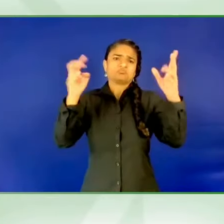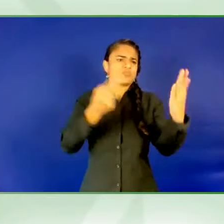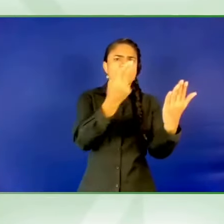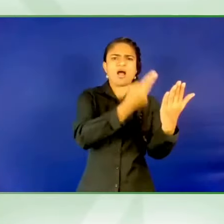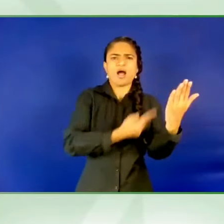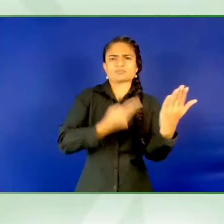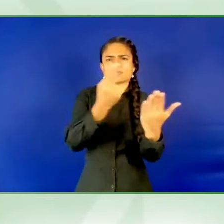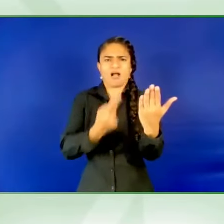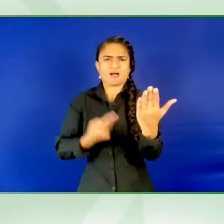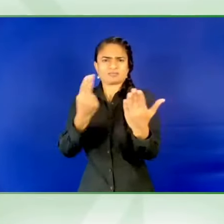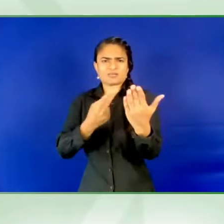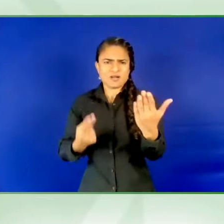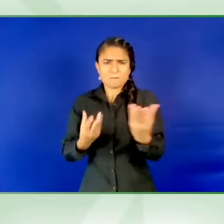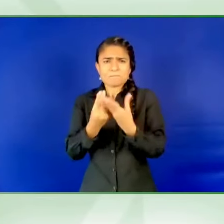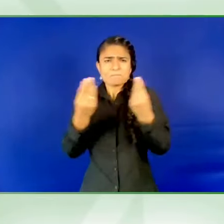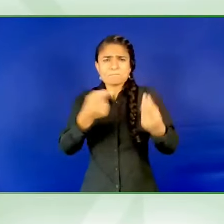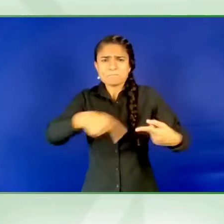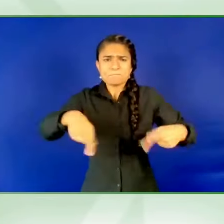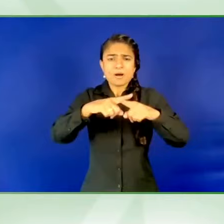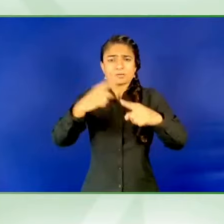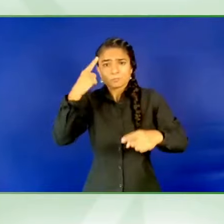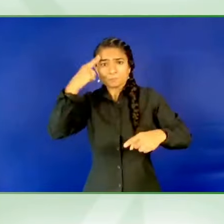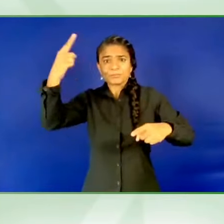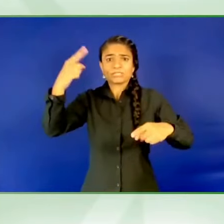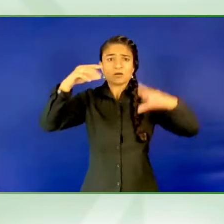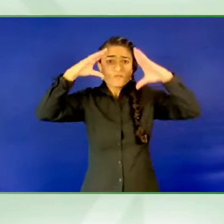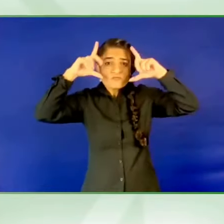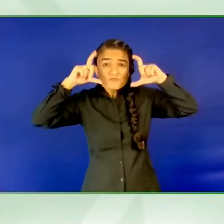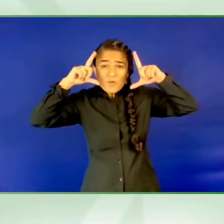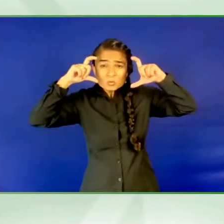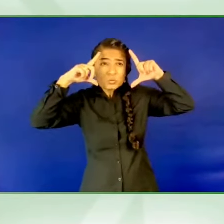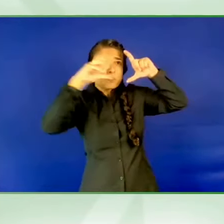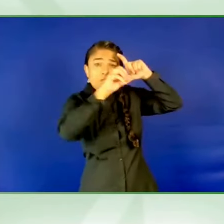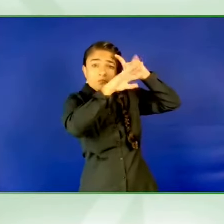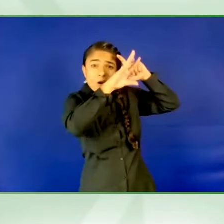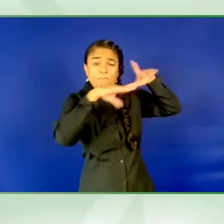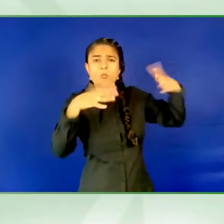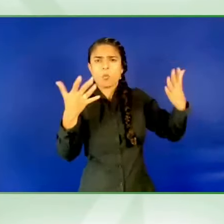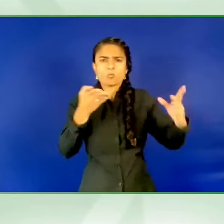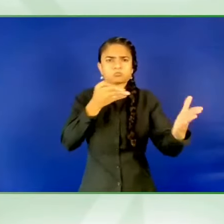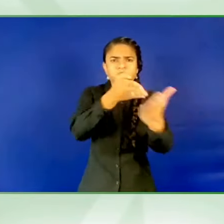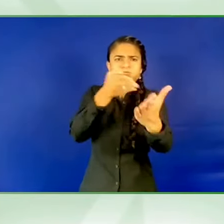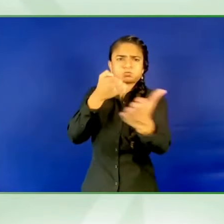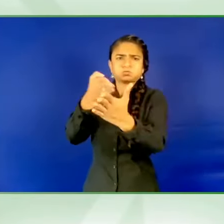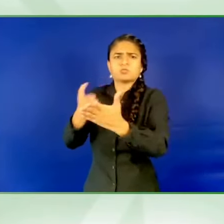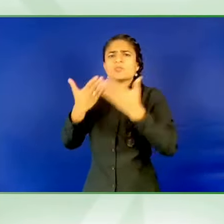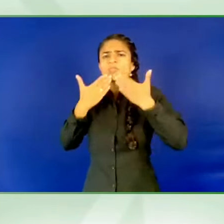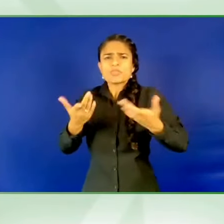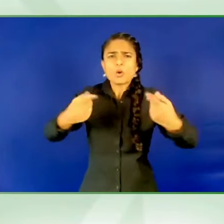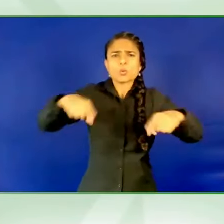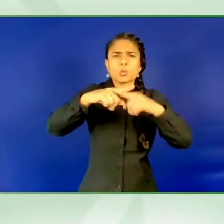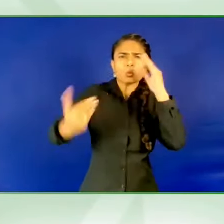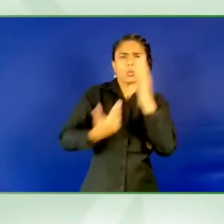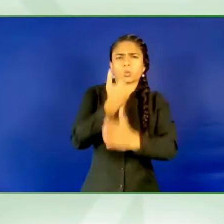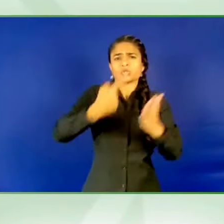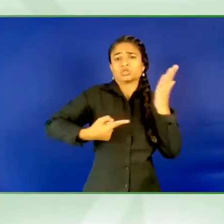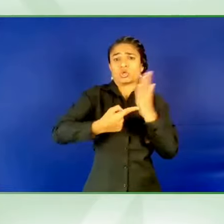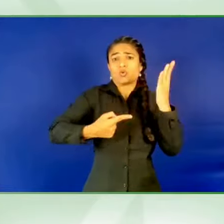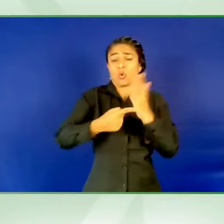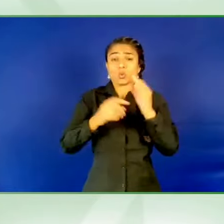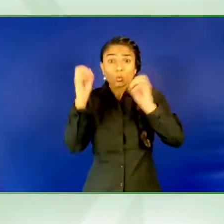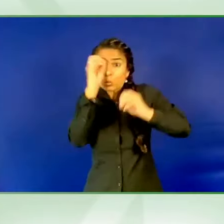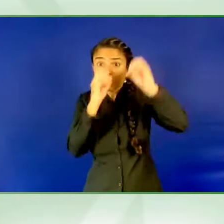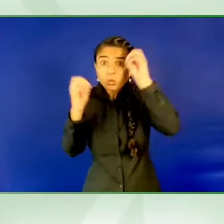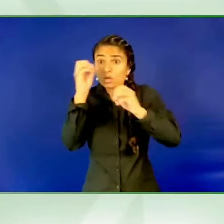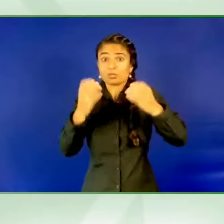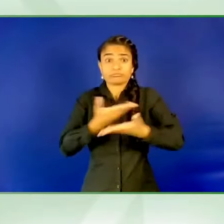wrapping up, and the SDGs obviously that have been mentioned. Thanks. Yes, thank you, Ambassador, and thank you for highlighting the concept of